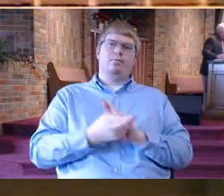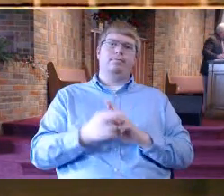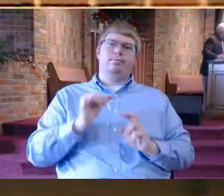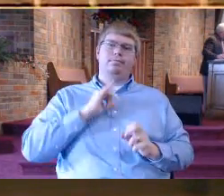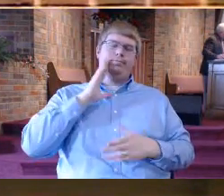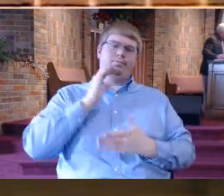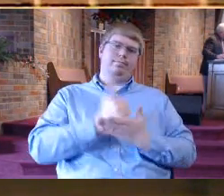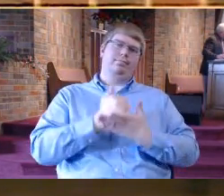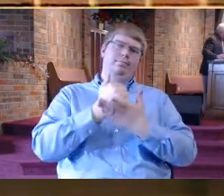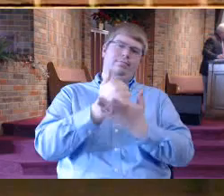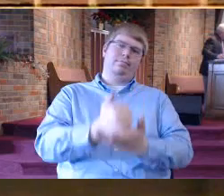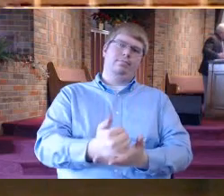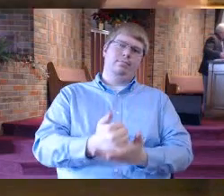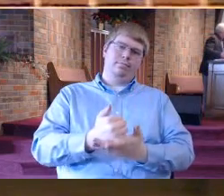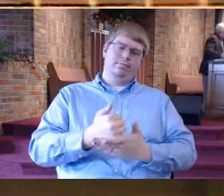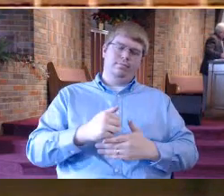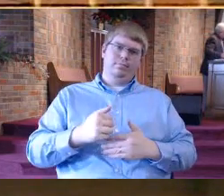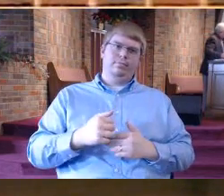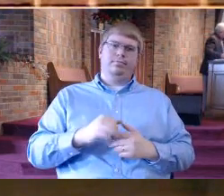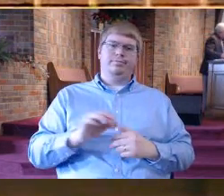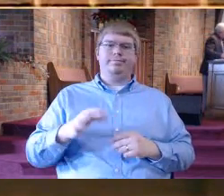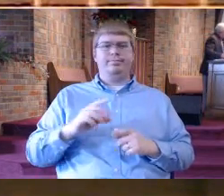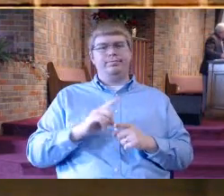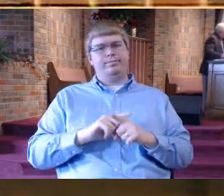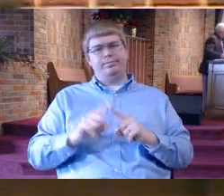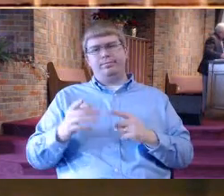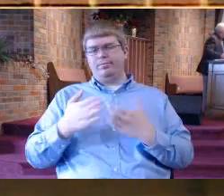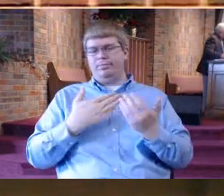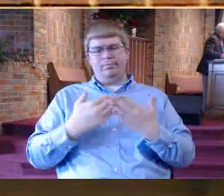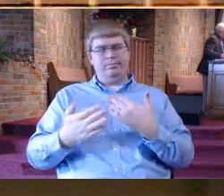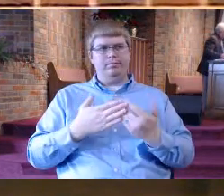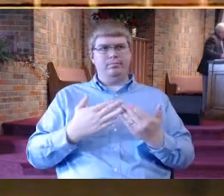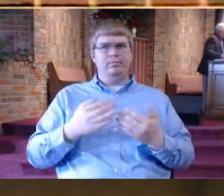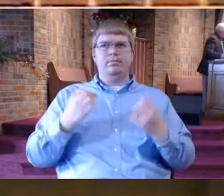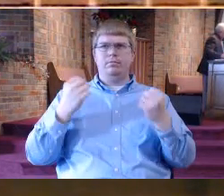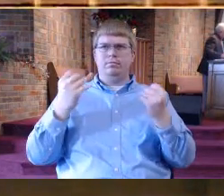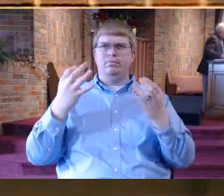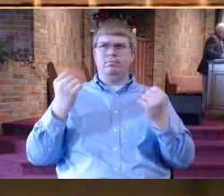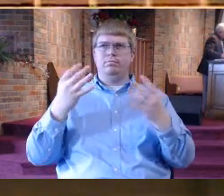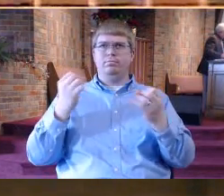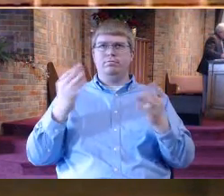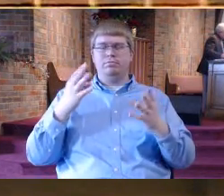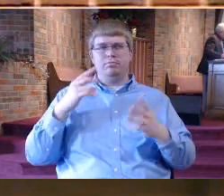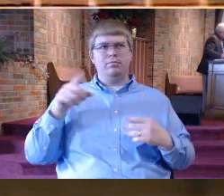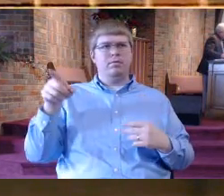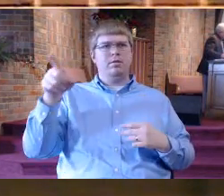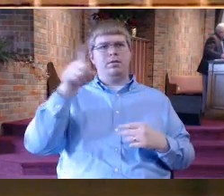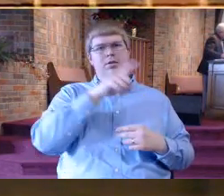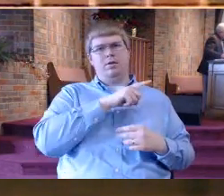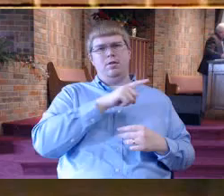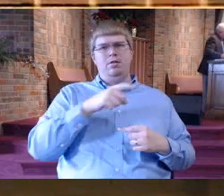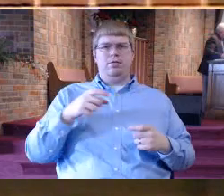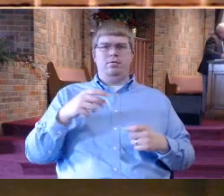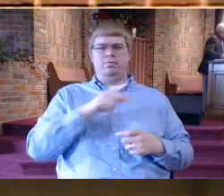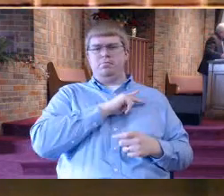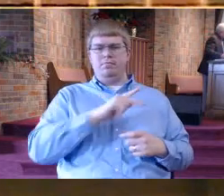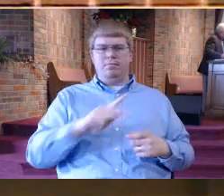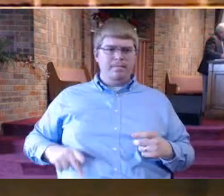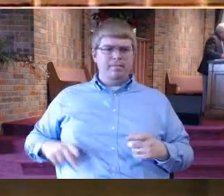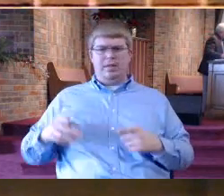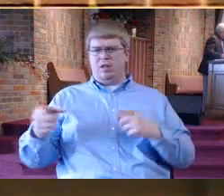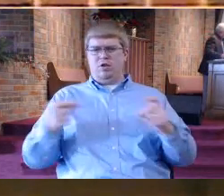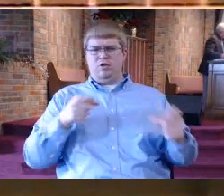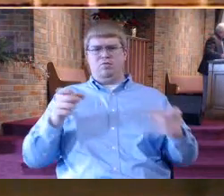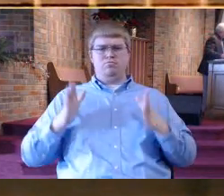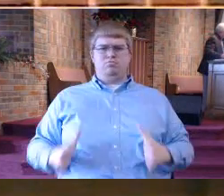his glory and spoke of him. Nevertheless, even among the rulers many believed in him, but because of the Pharisees they did not confess him, lest they